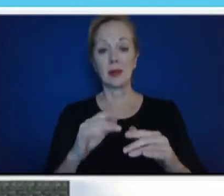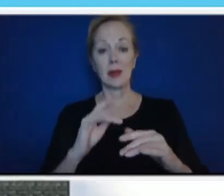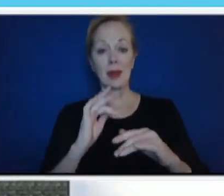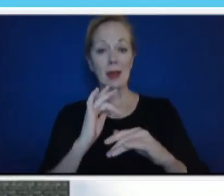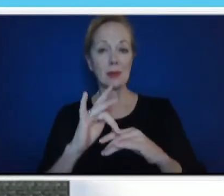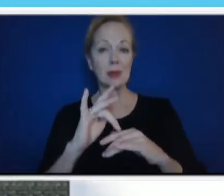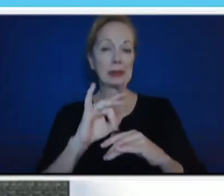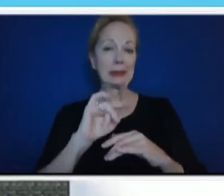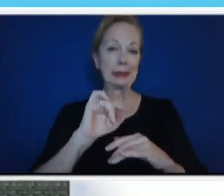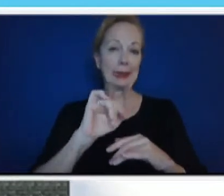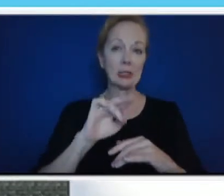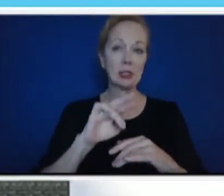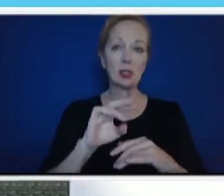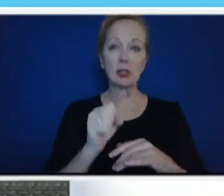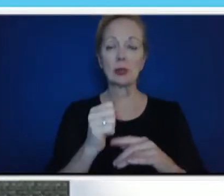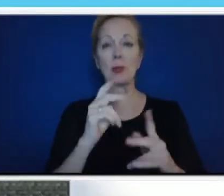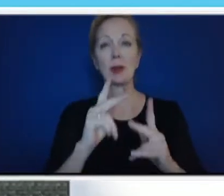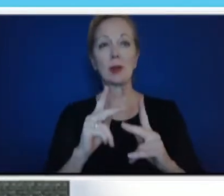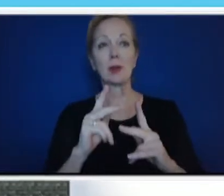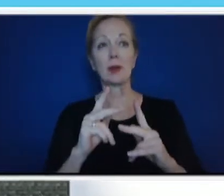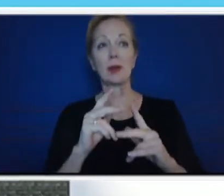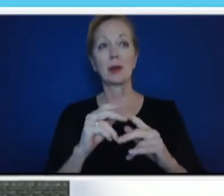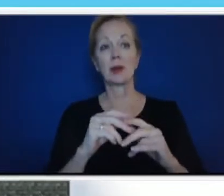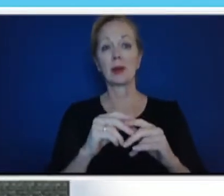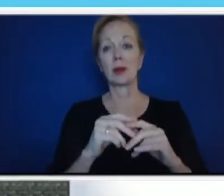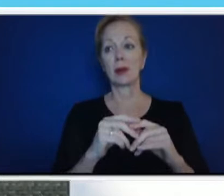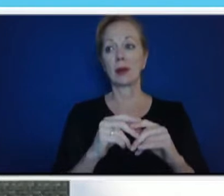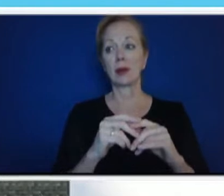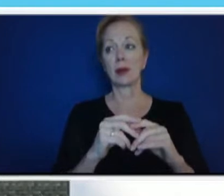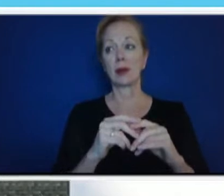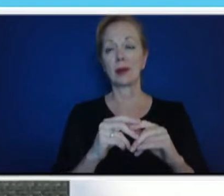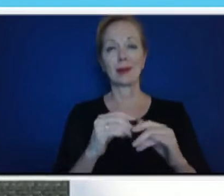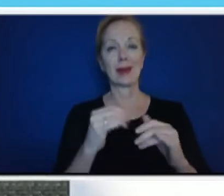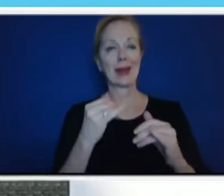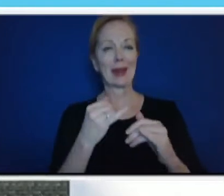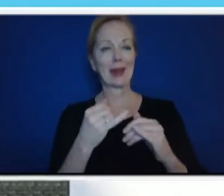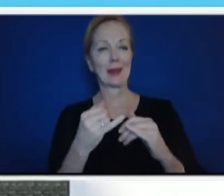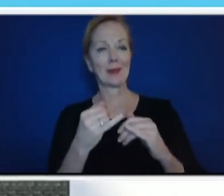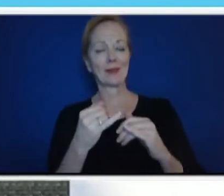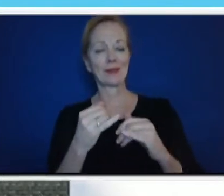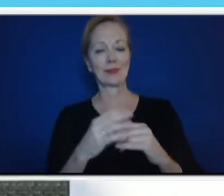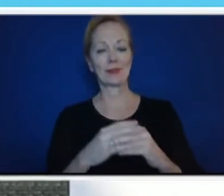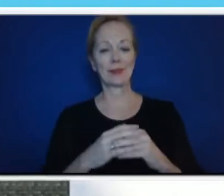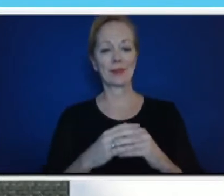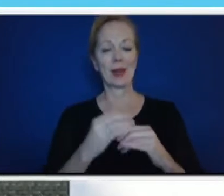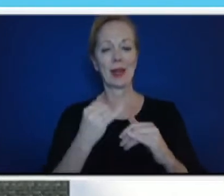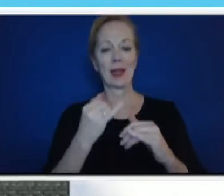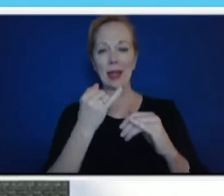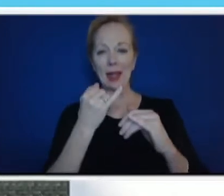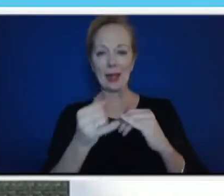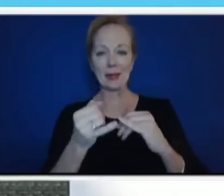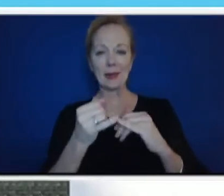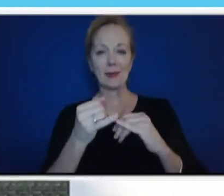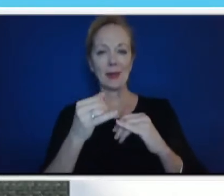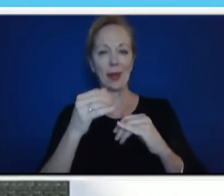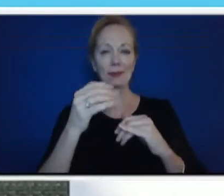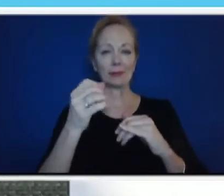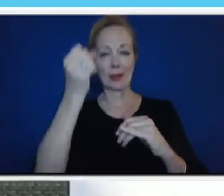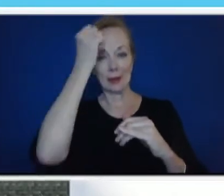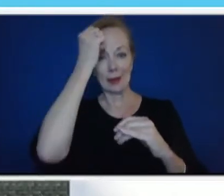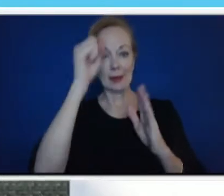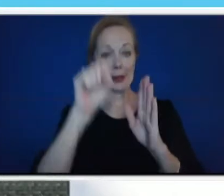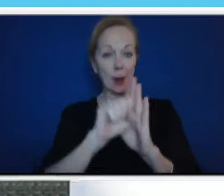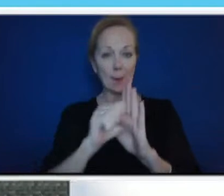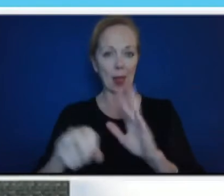nesters, maybe folks that have into the dumbbells as the kind of demographic bell curve, and really looking at